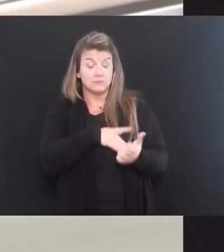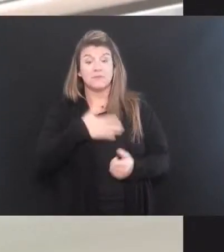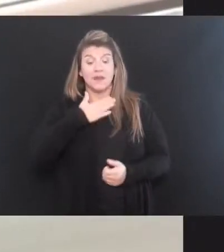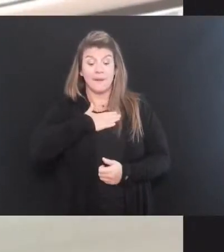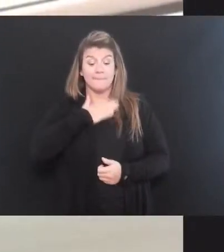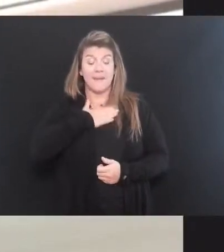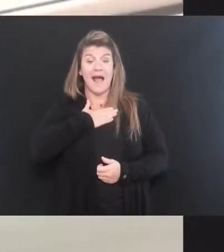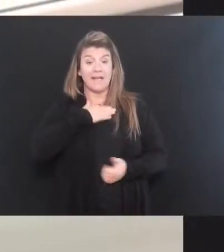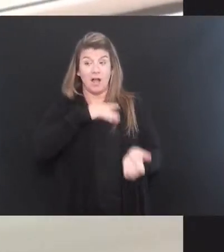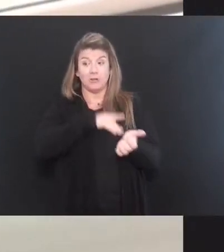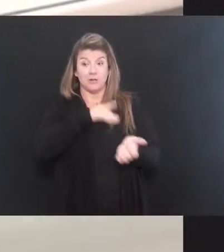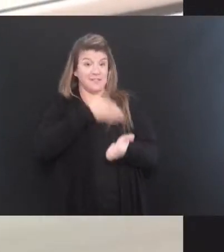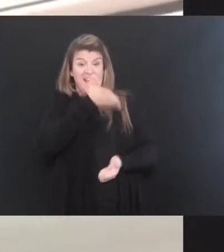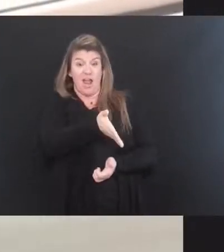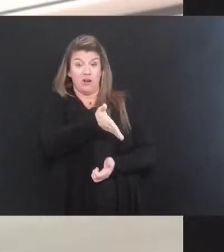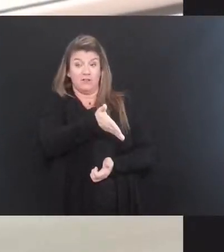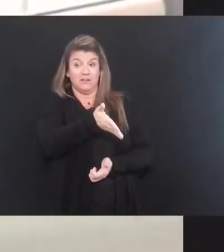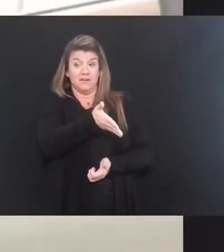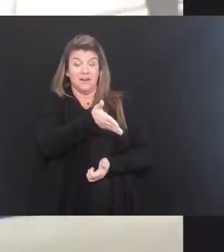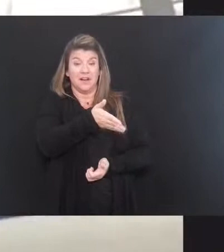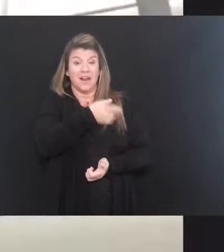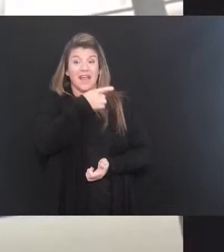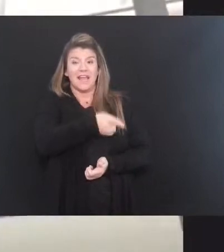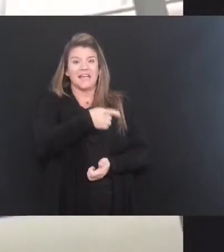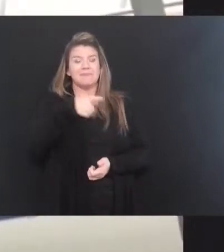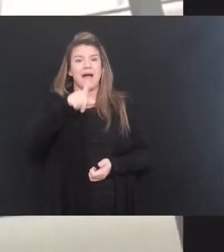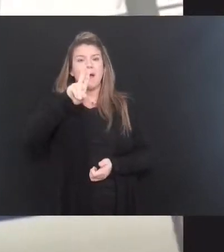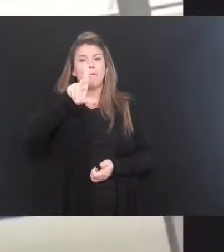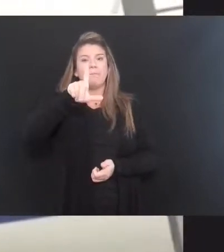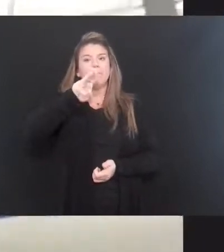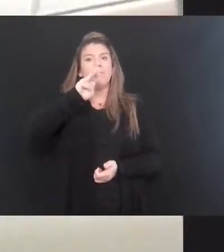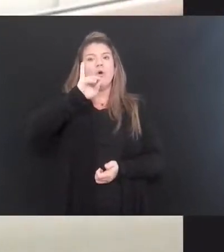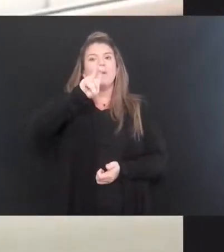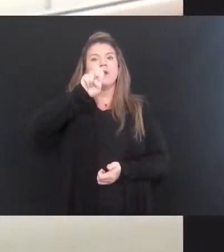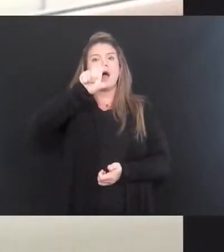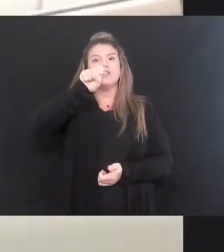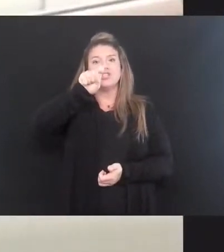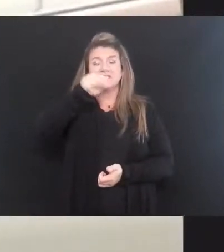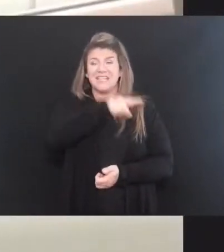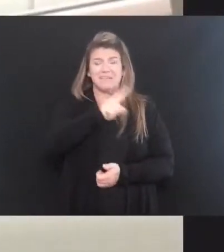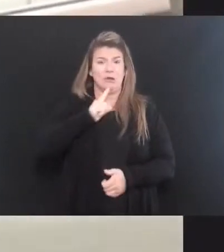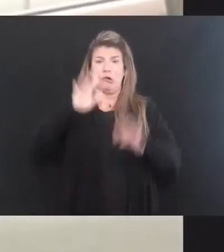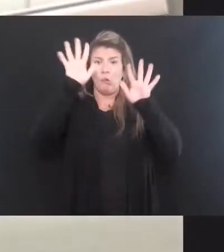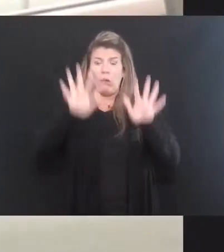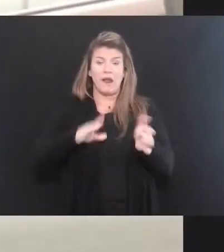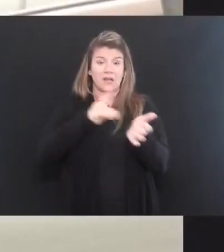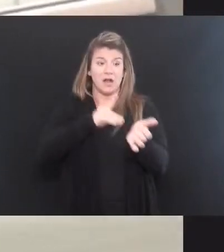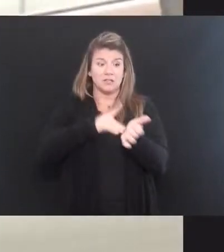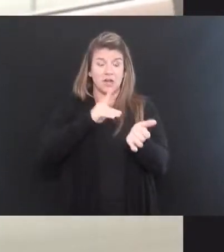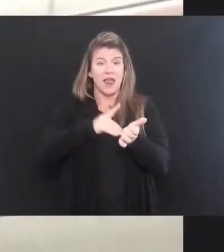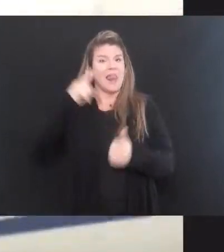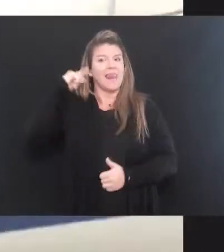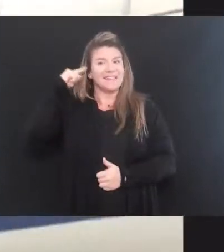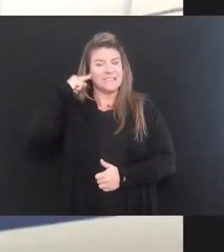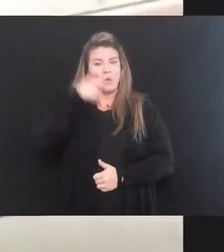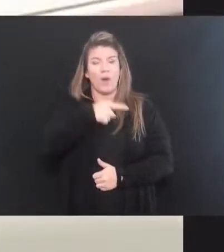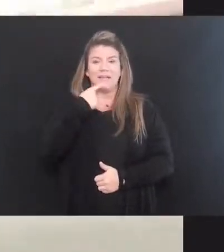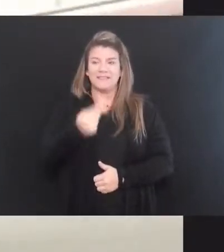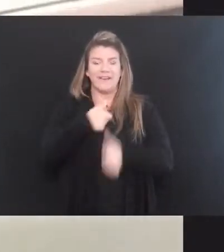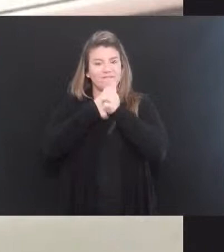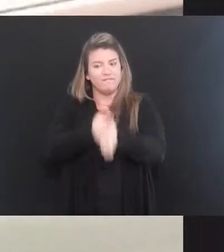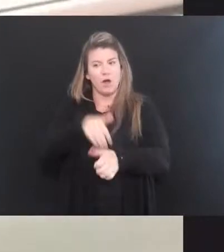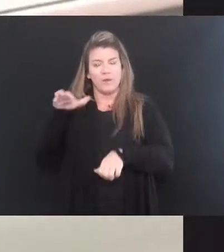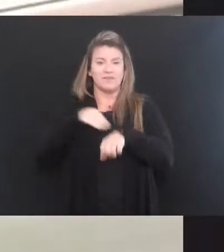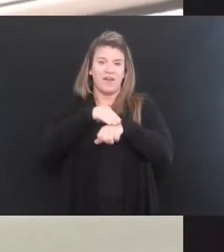sitting with you, Governor. Tom Takuba is my pulmonologist, and he's been a great doctor. And I listen to what he says. I take his advice and I